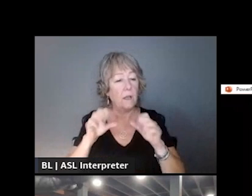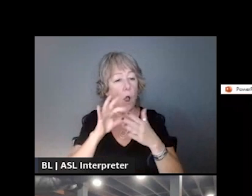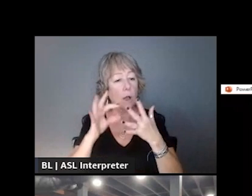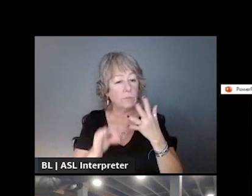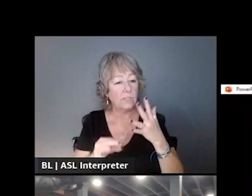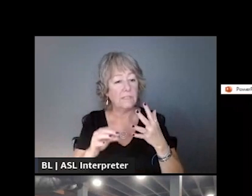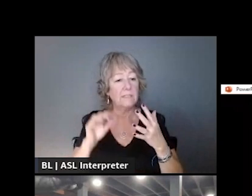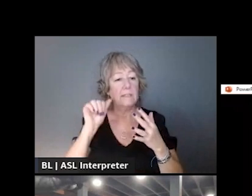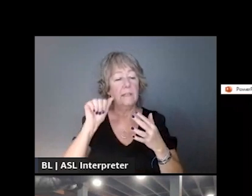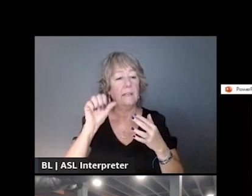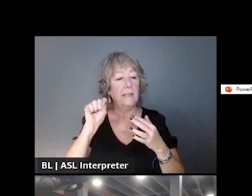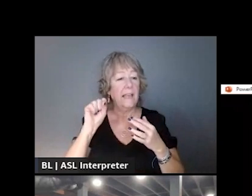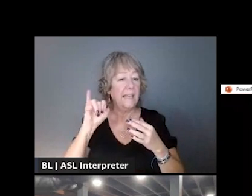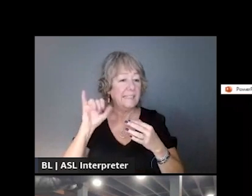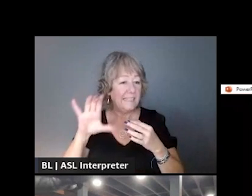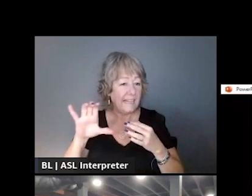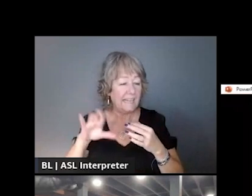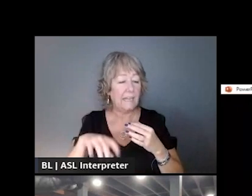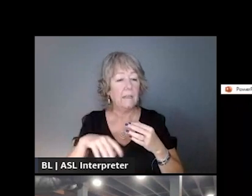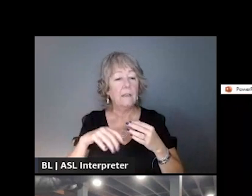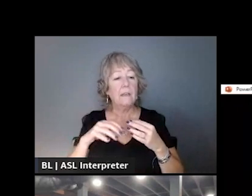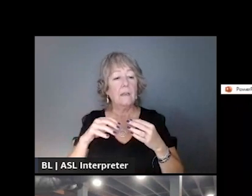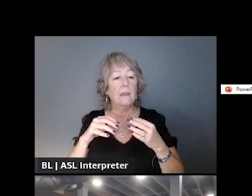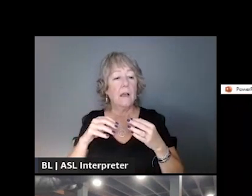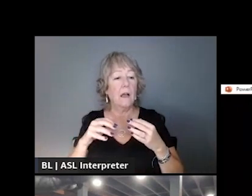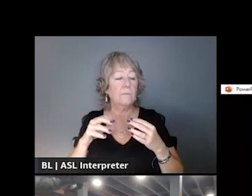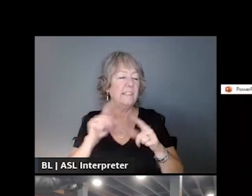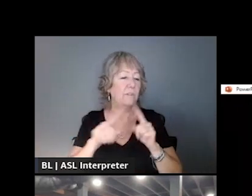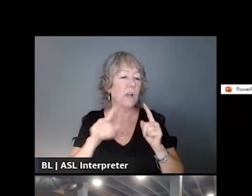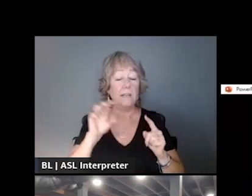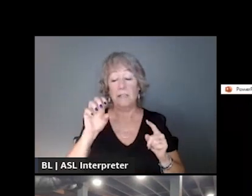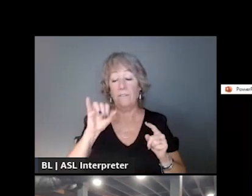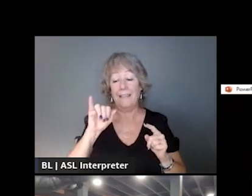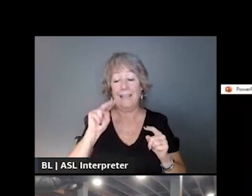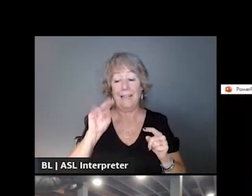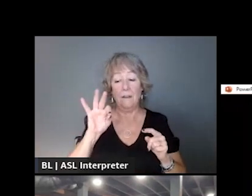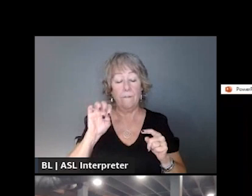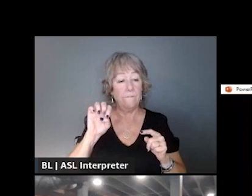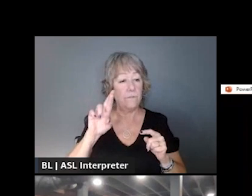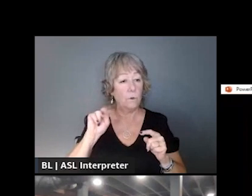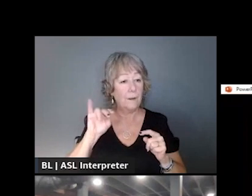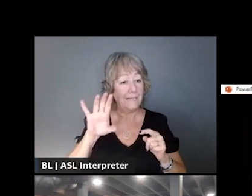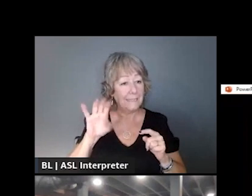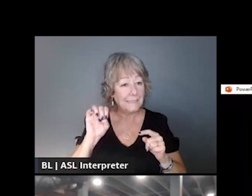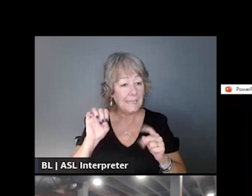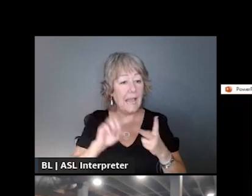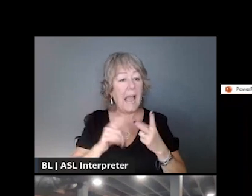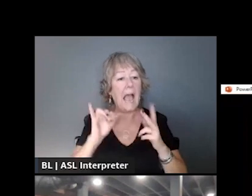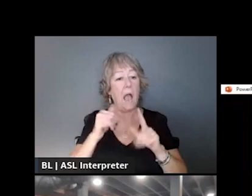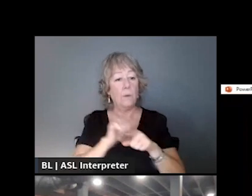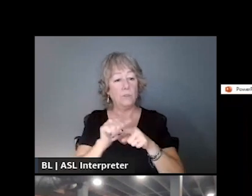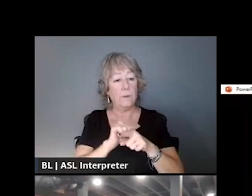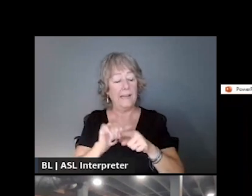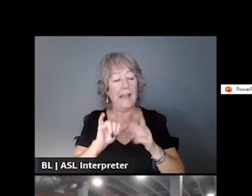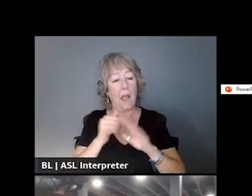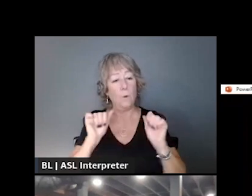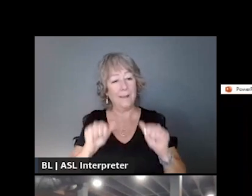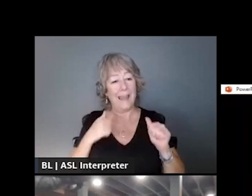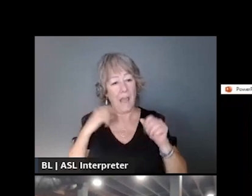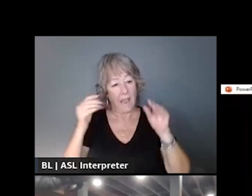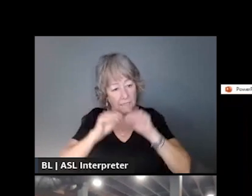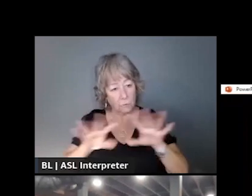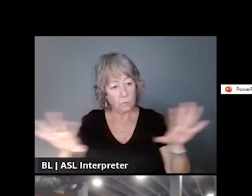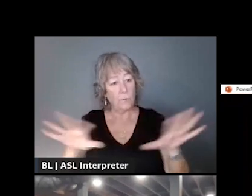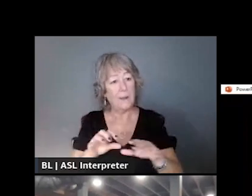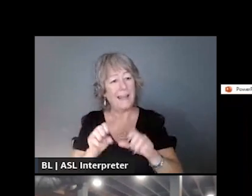async inference, real-time inference, serverless inference, thinking about, and then training how you can distribute your data and your models at